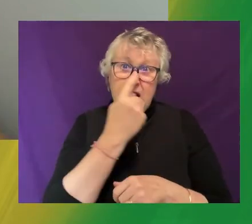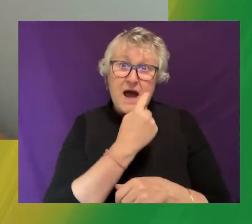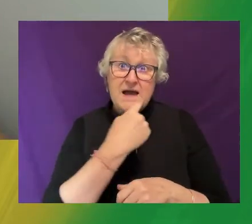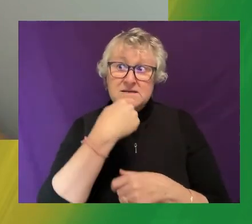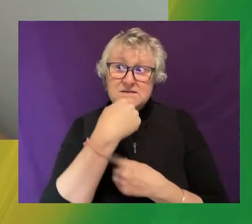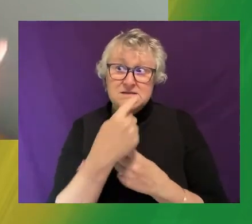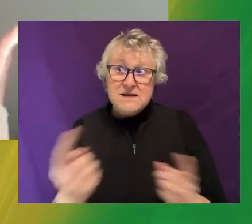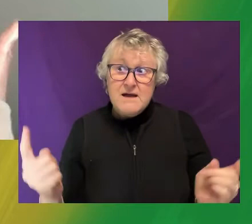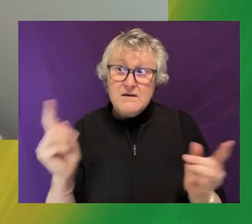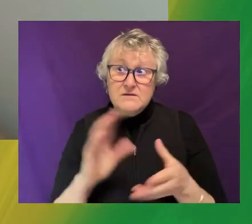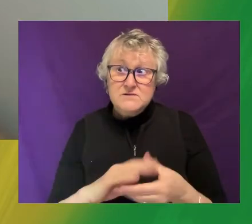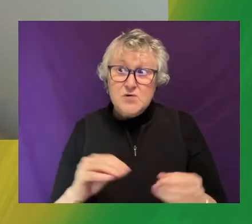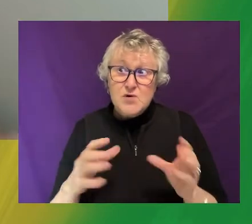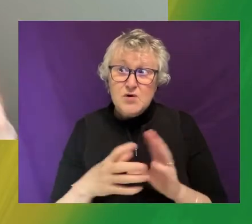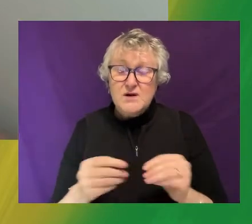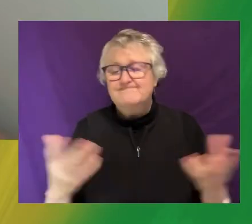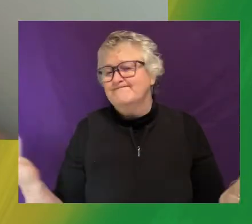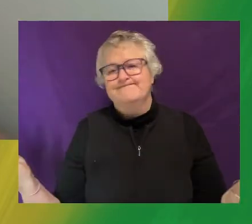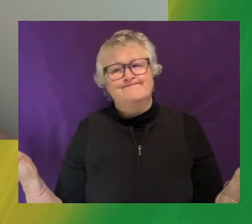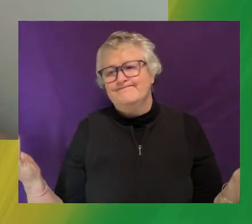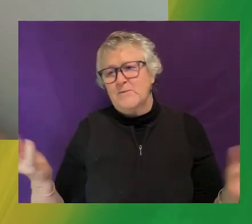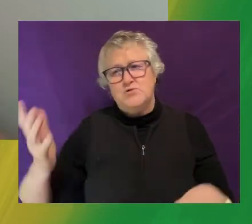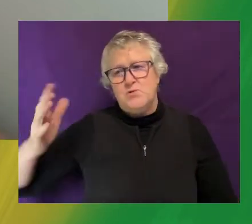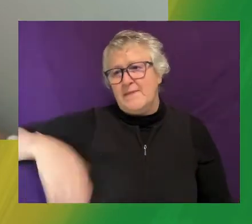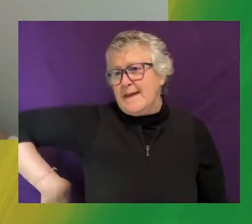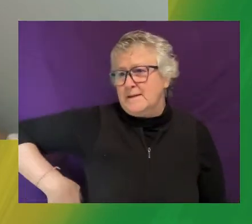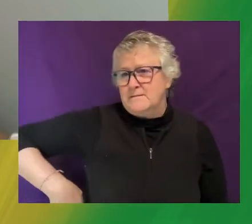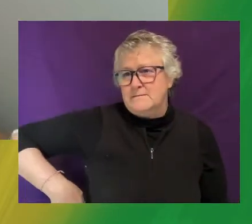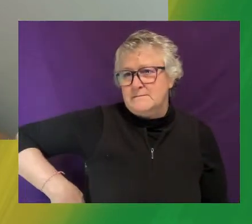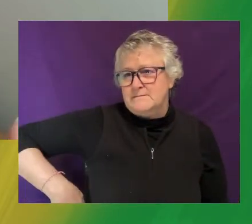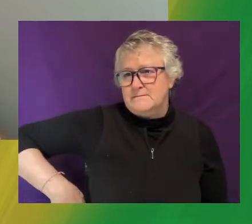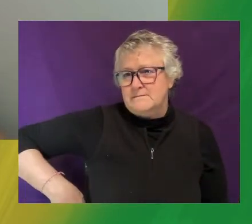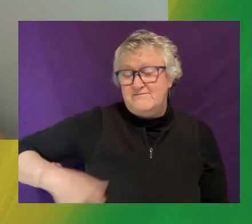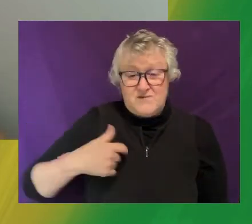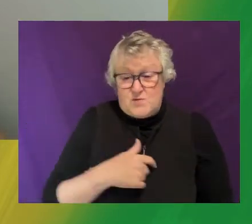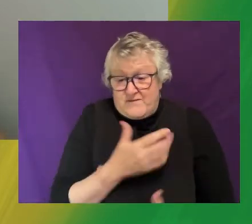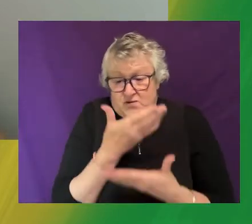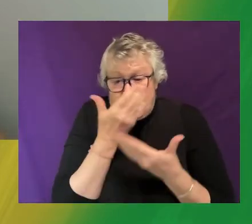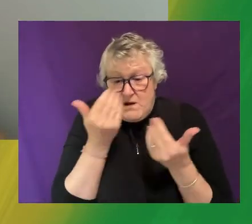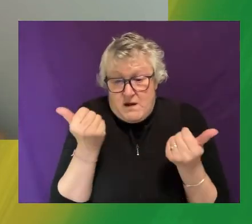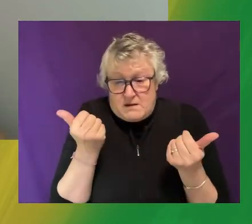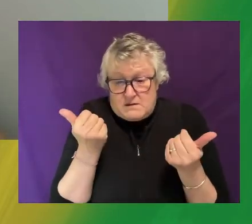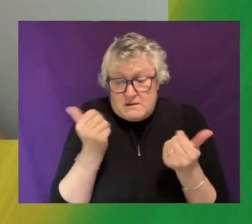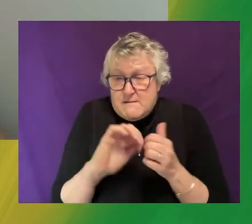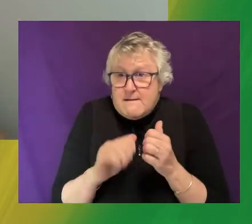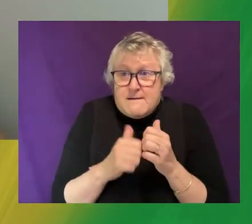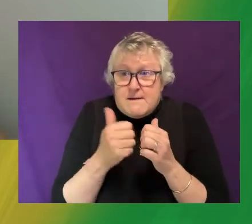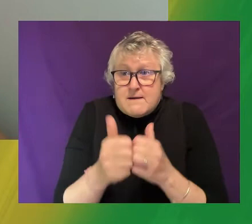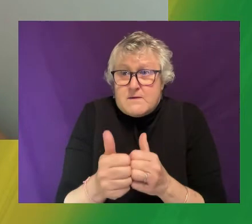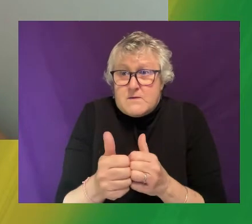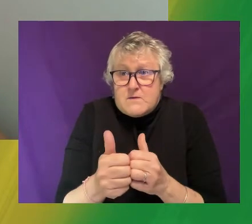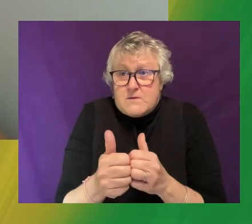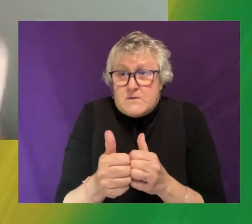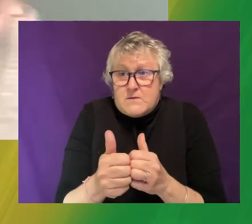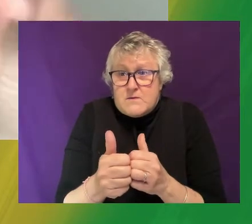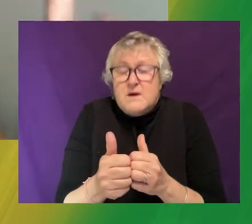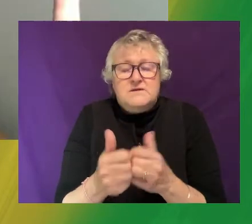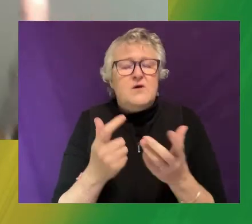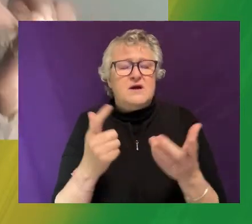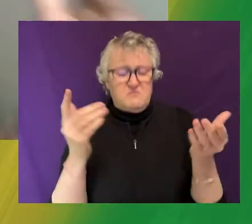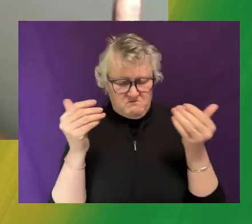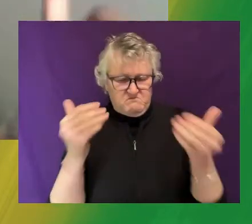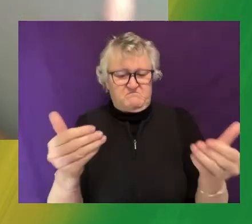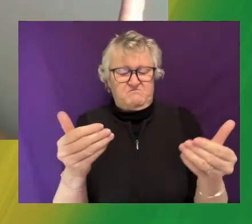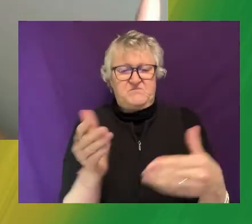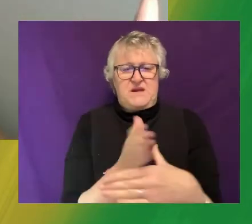to care because we forgot how. So I might as well share now that I